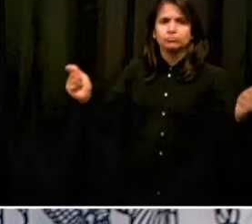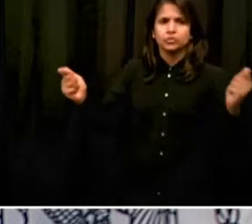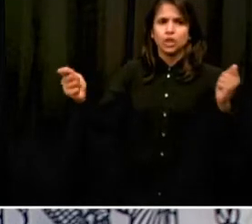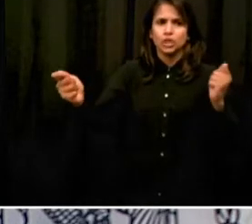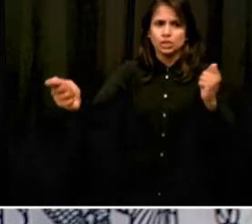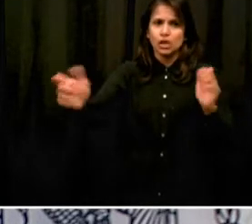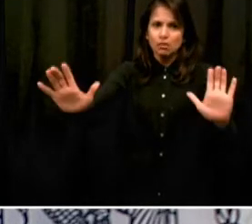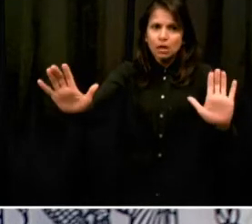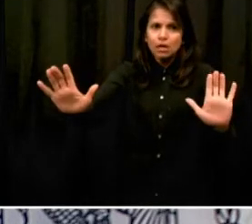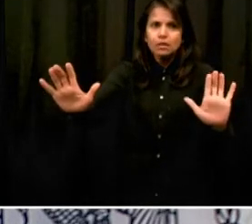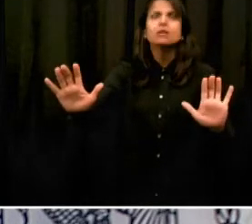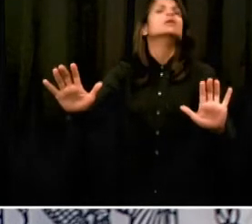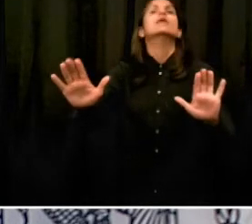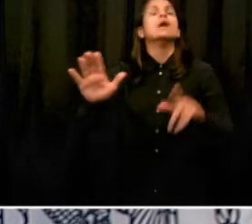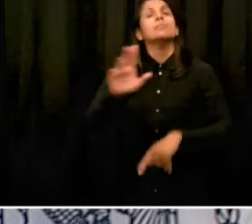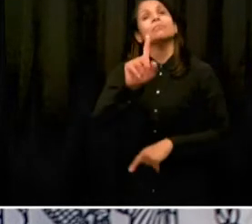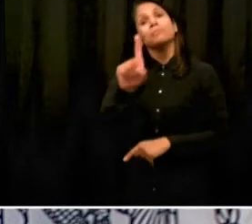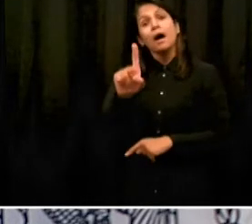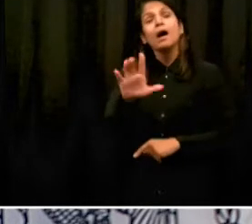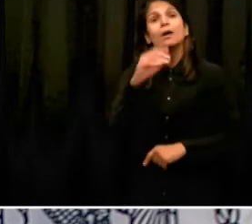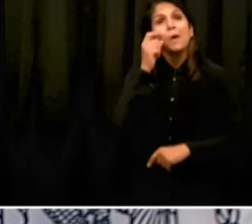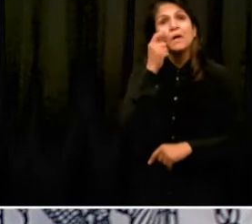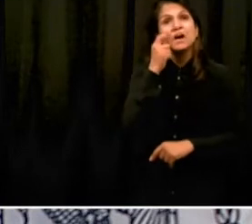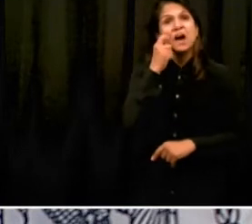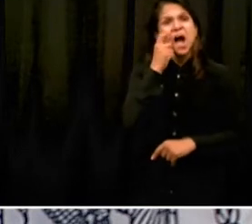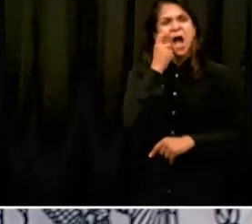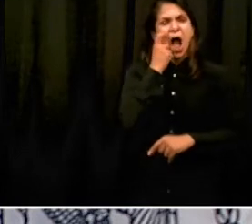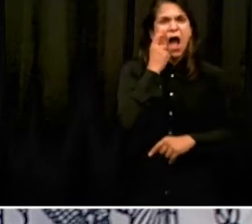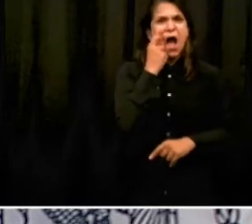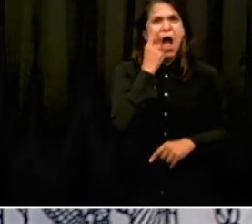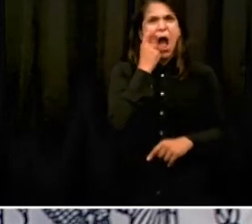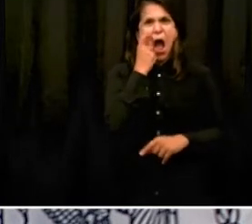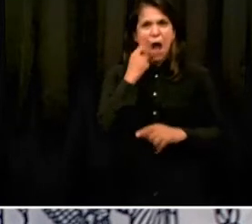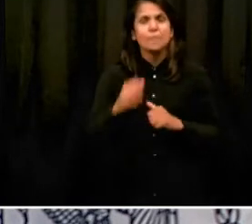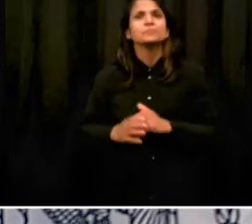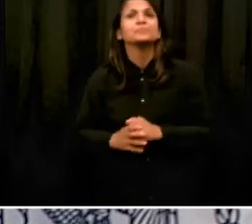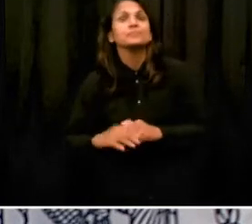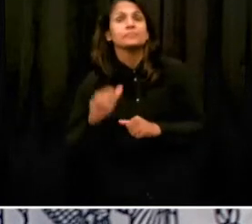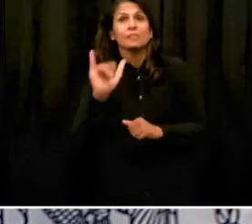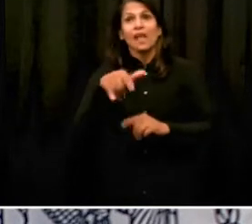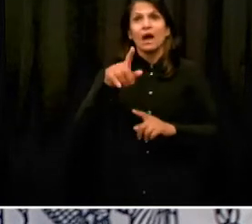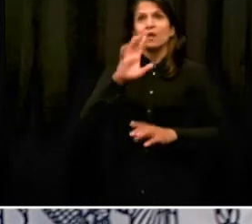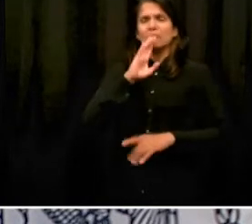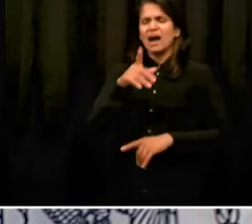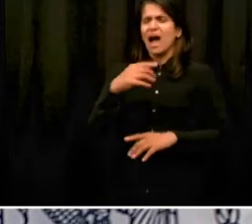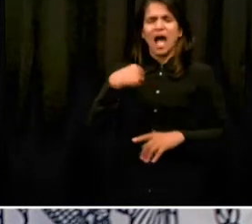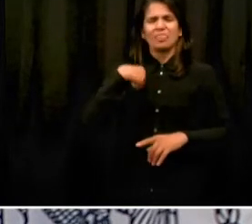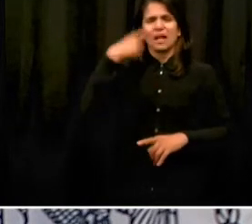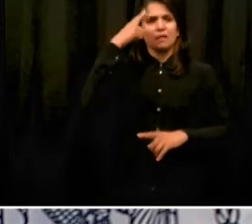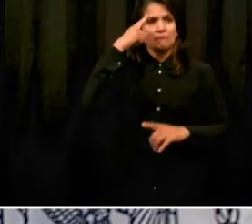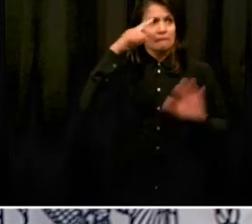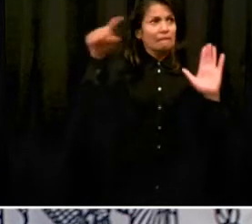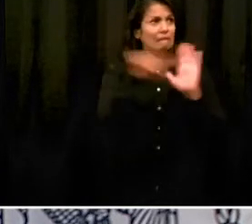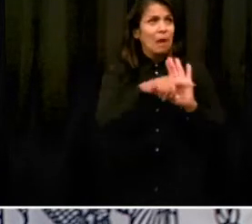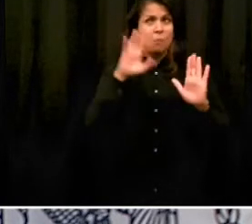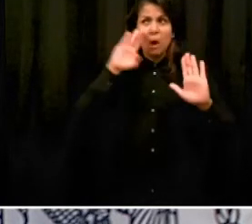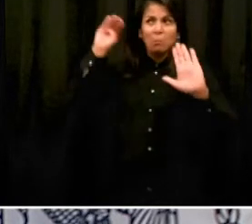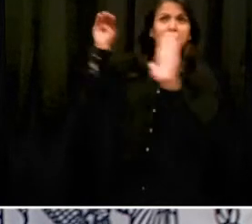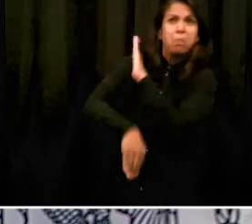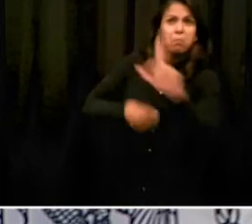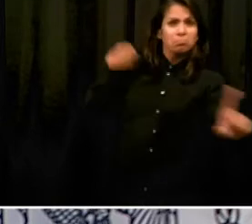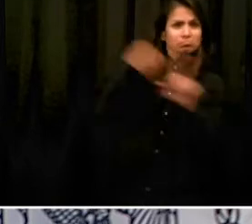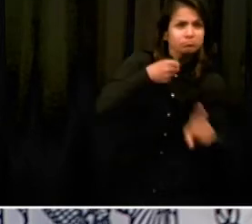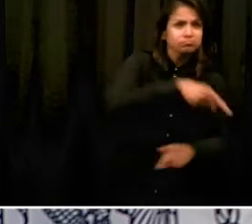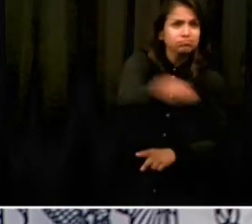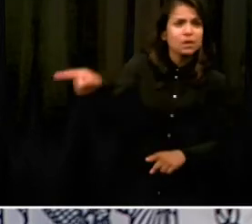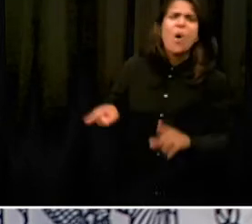concerned about, as I am. I worry about the negative impacts of gentrification. I don't think gentrification is one thing or another. I've always said it's a double-edged sword, but there